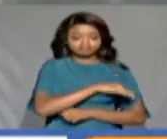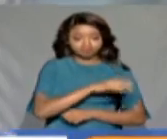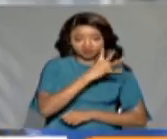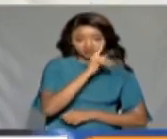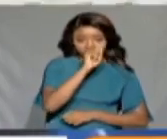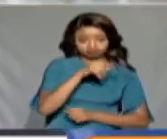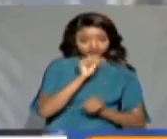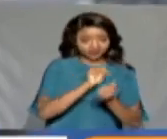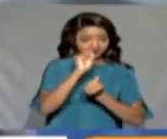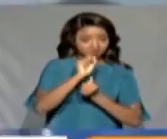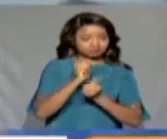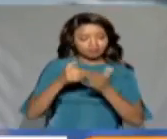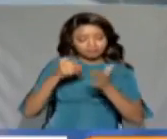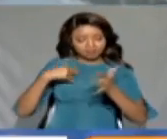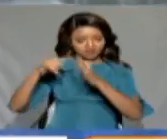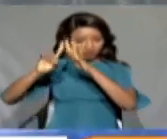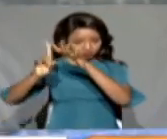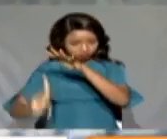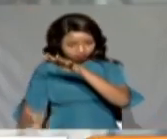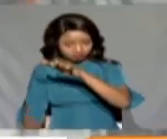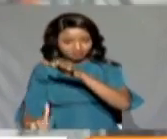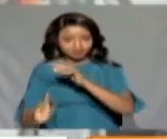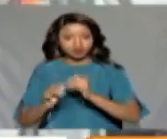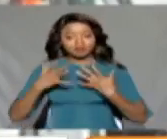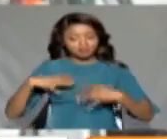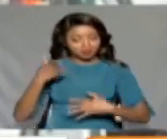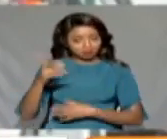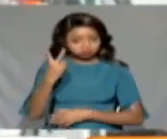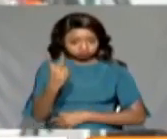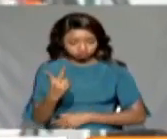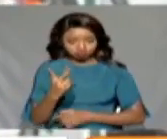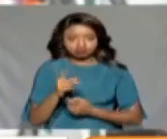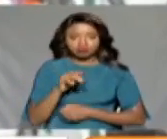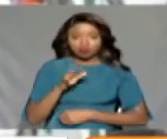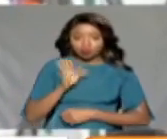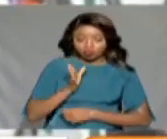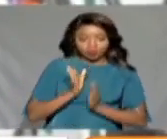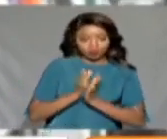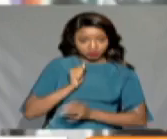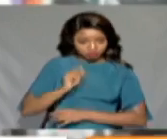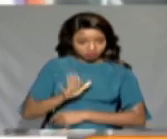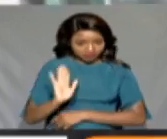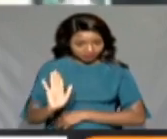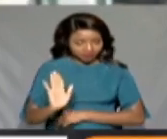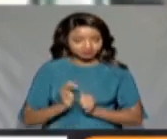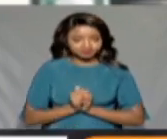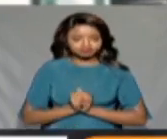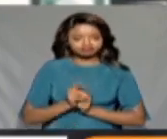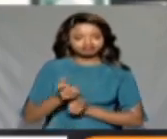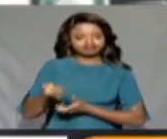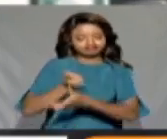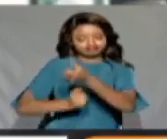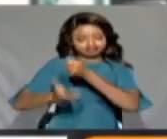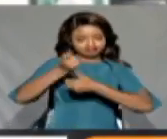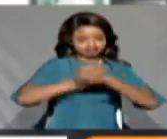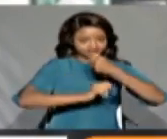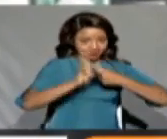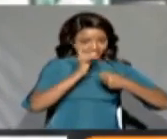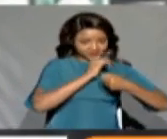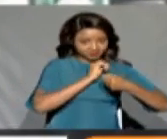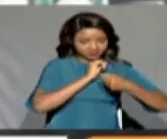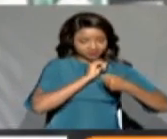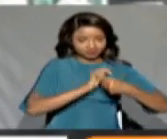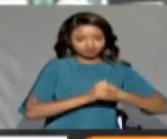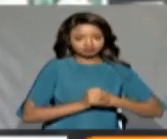car that had plunged into the tunnel with its two occupants, Mariam Kighenda and her daughter Amanda Mutheu, was lifted from the ocean's bottom.